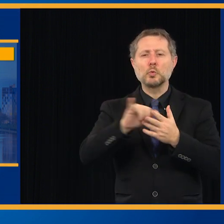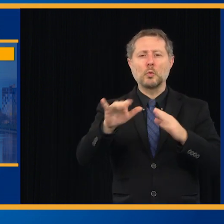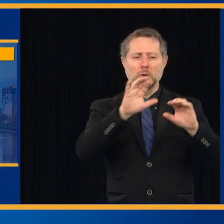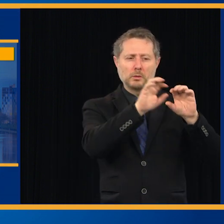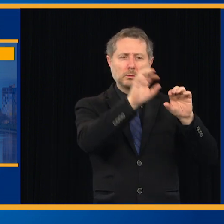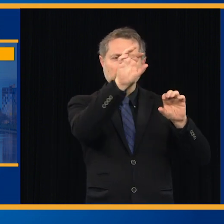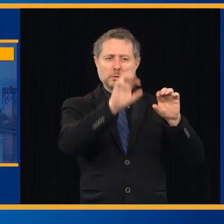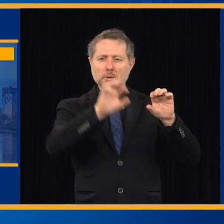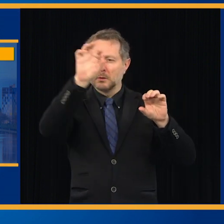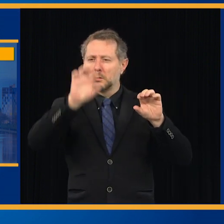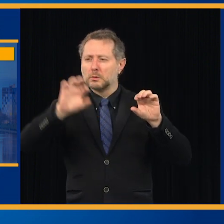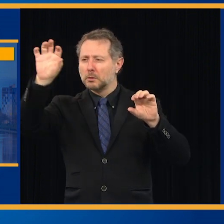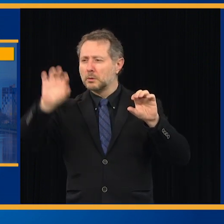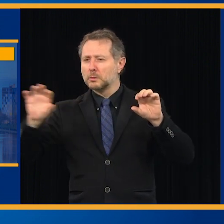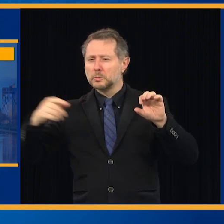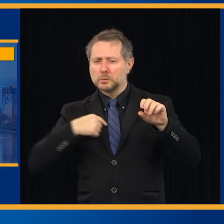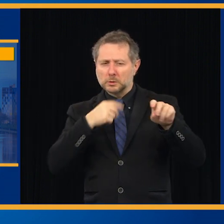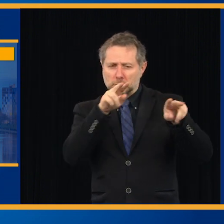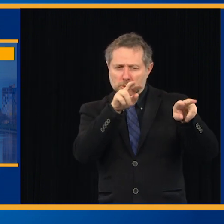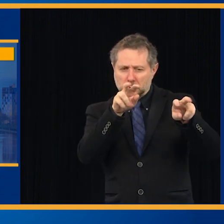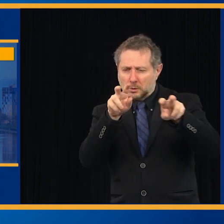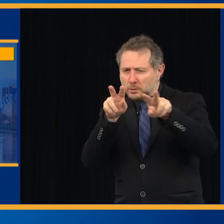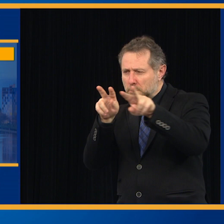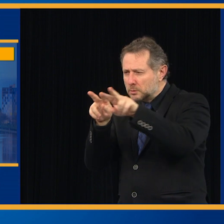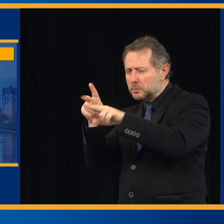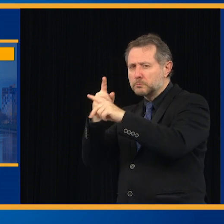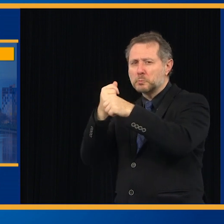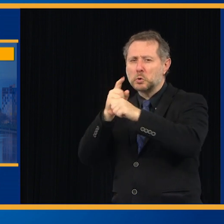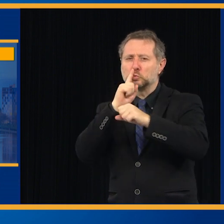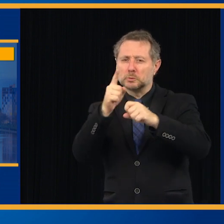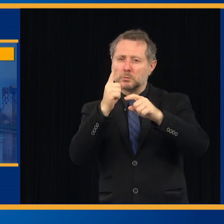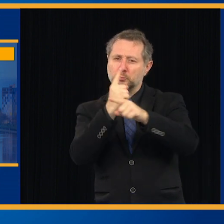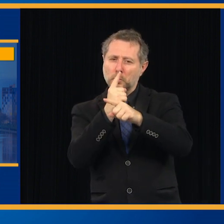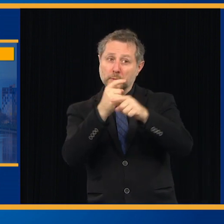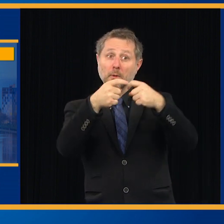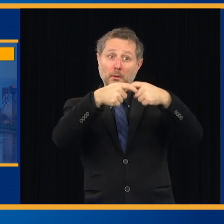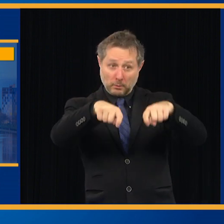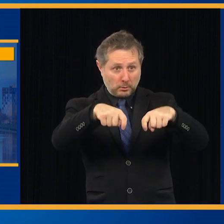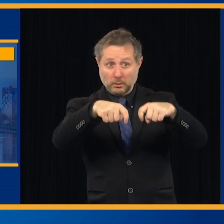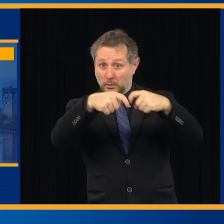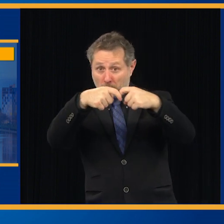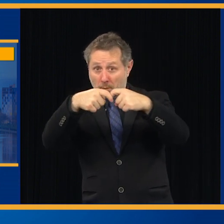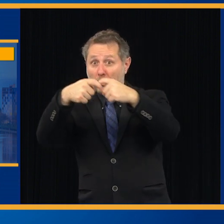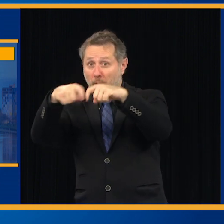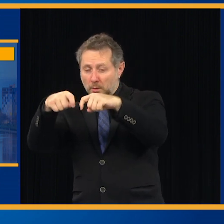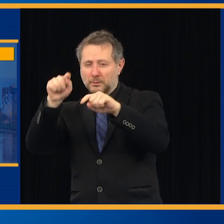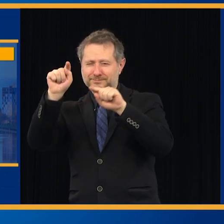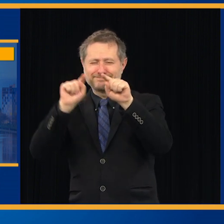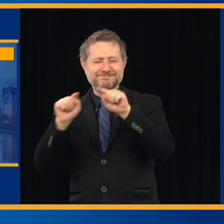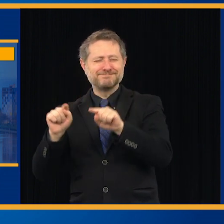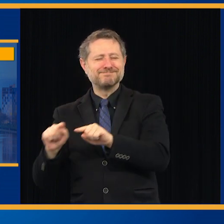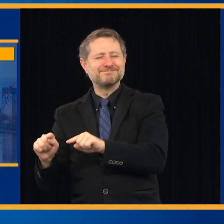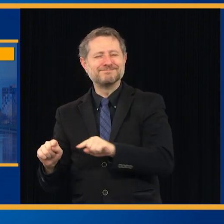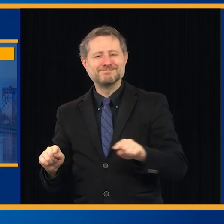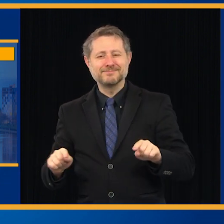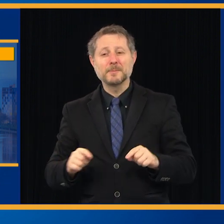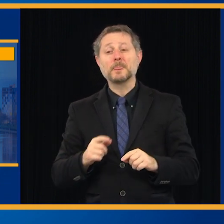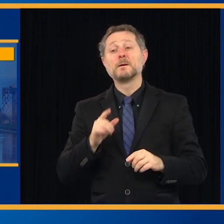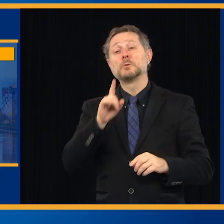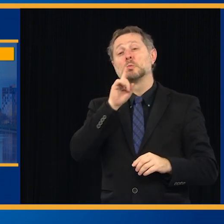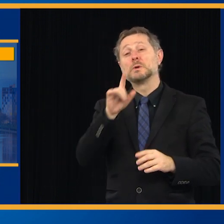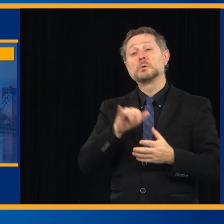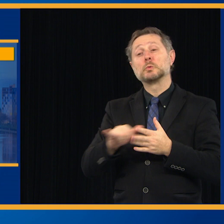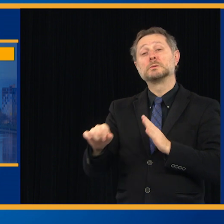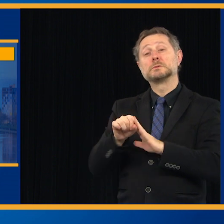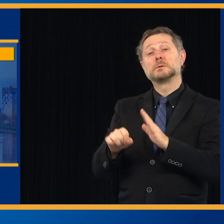to where it would be appropriate to reopen. This state, we have a clear, uniform